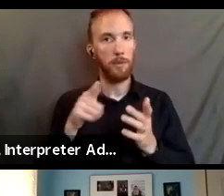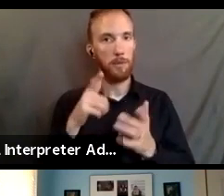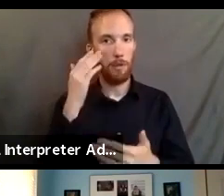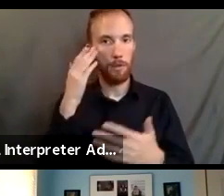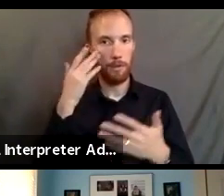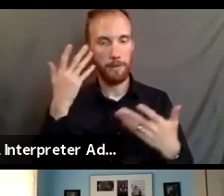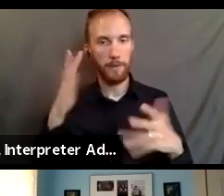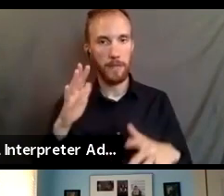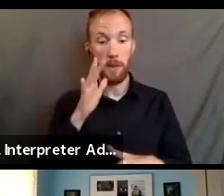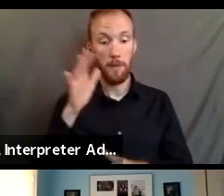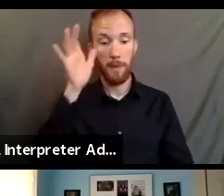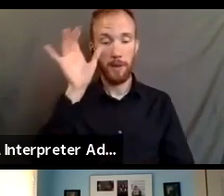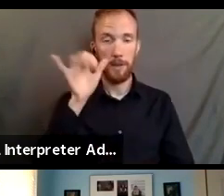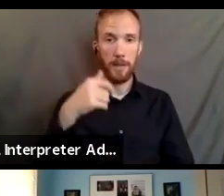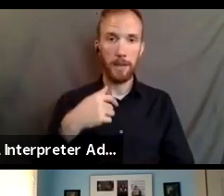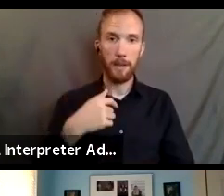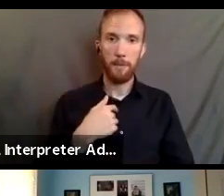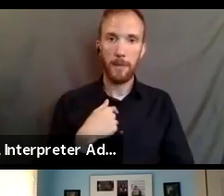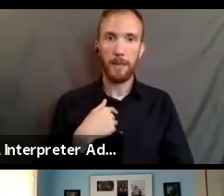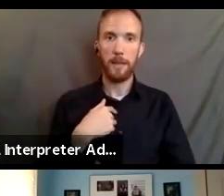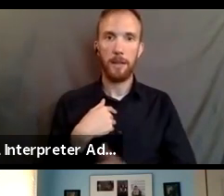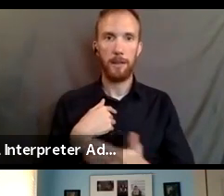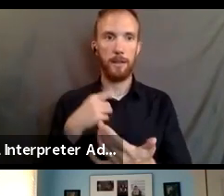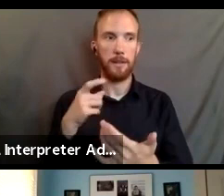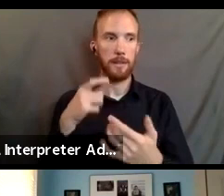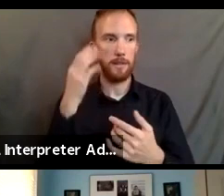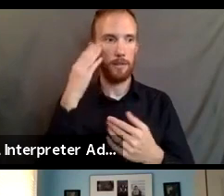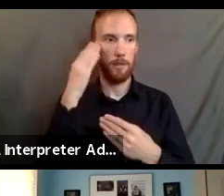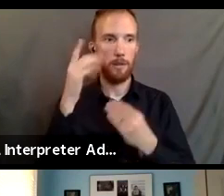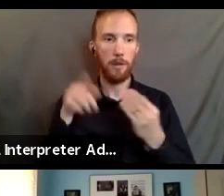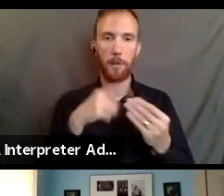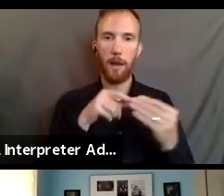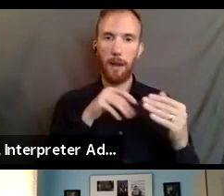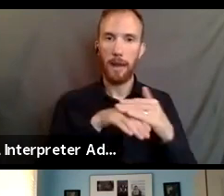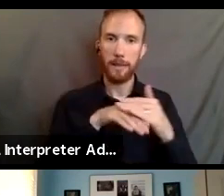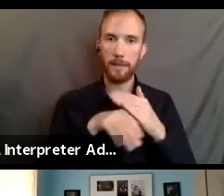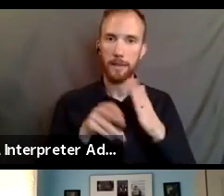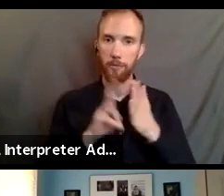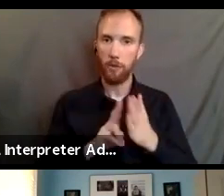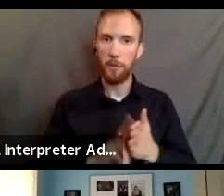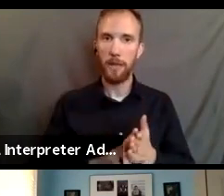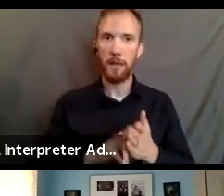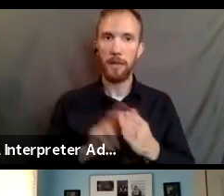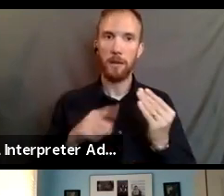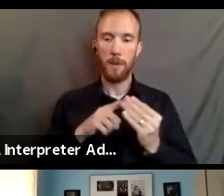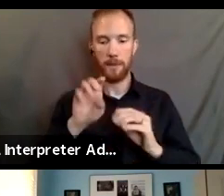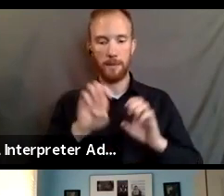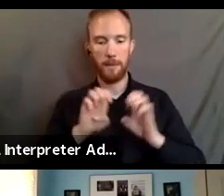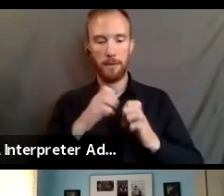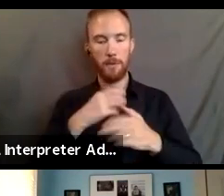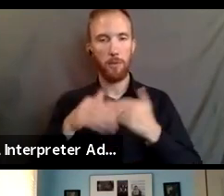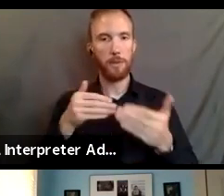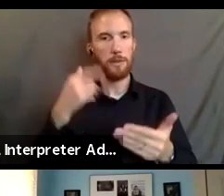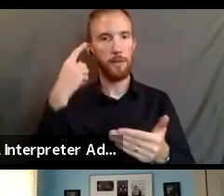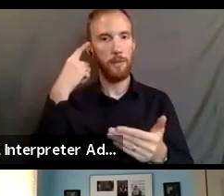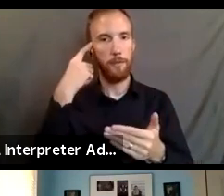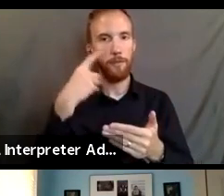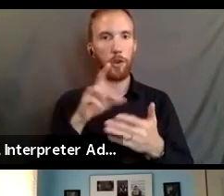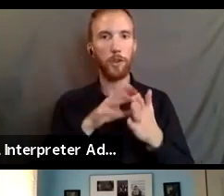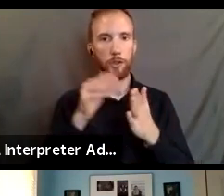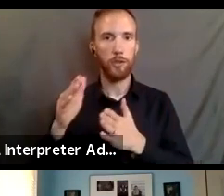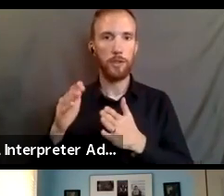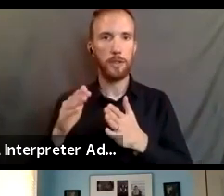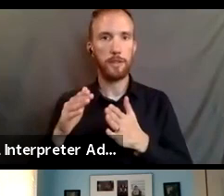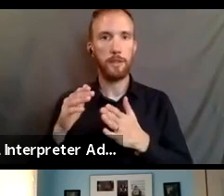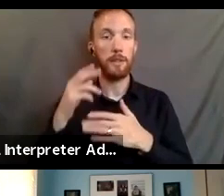like me united and questioned the office of access and enrollment about the evaluation process and selection of students since hispanics make up the